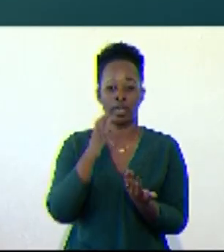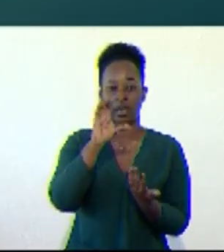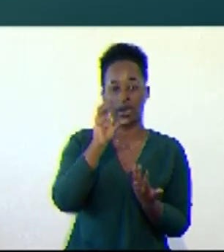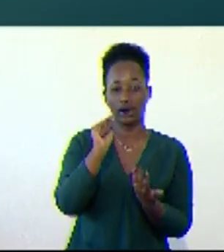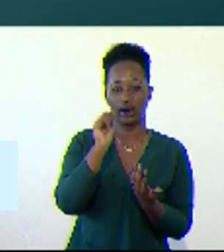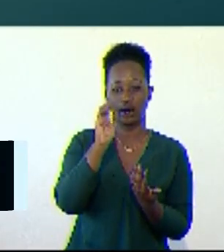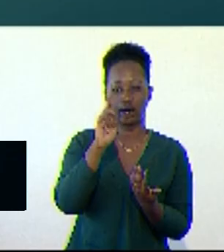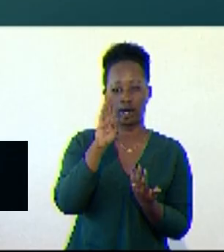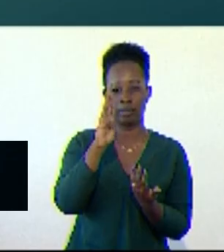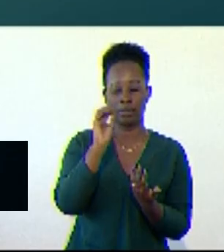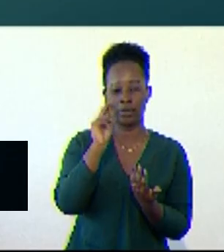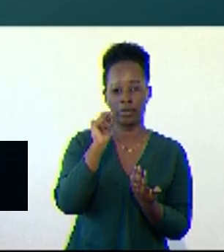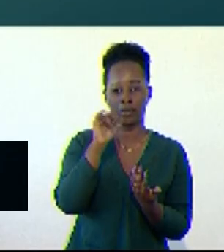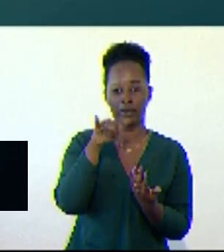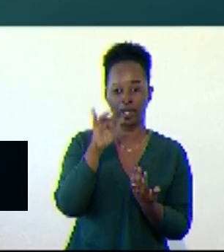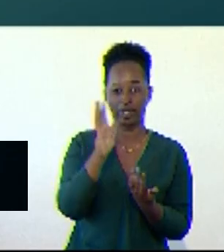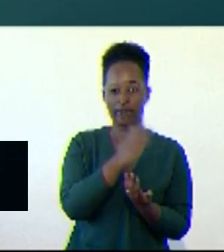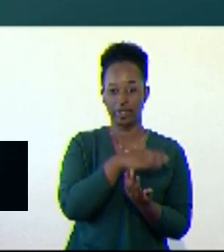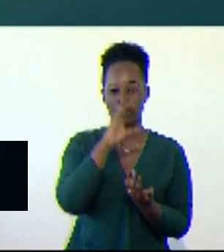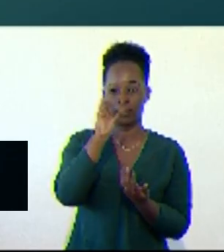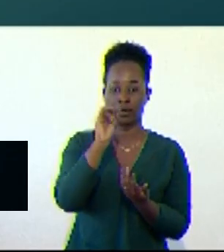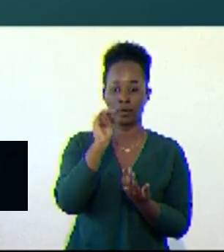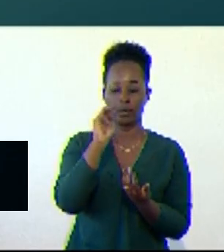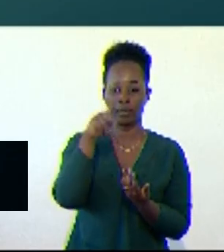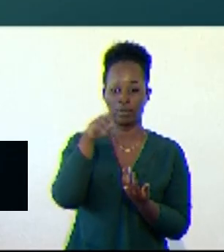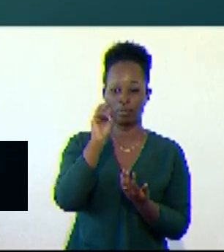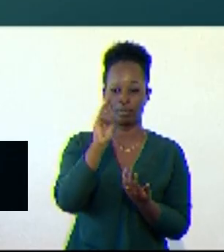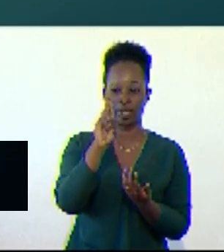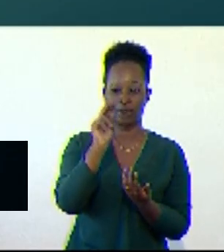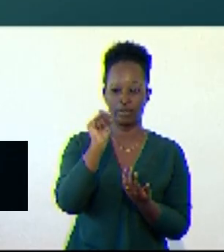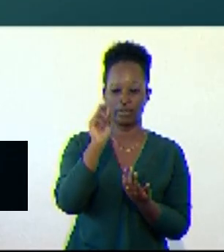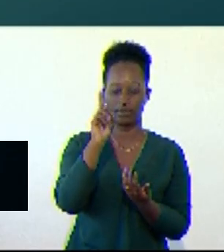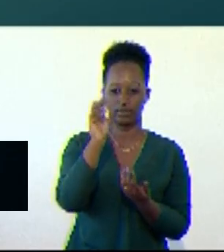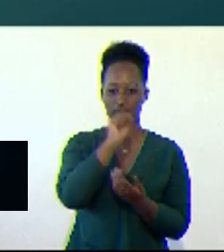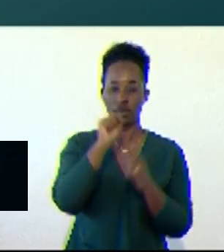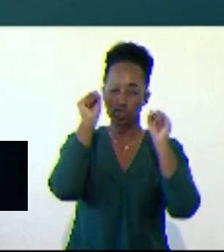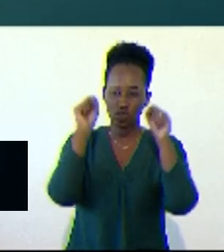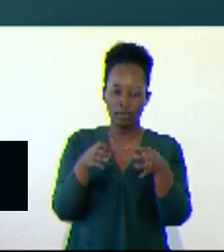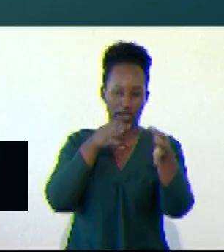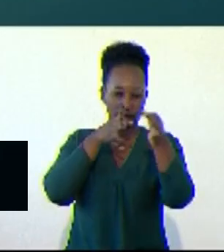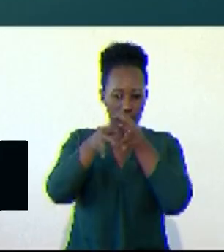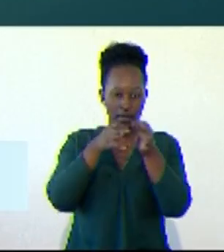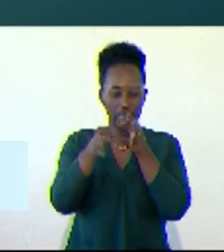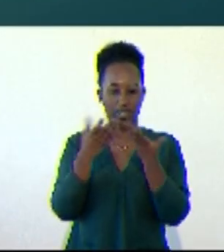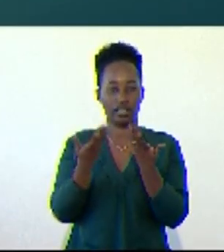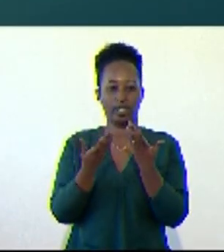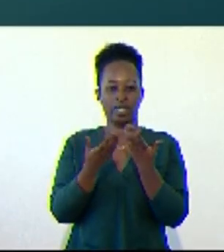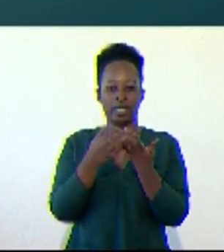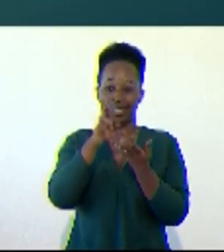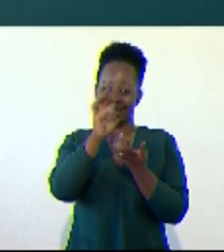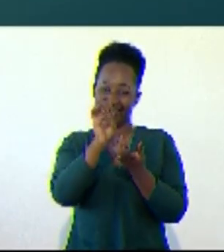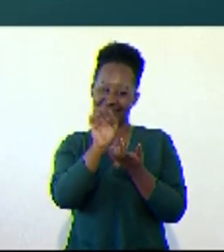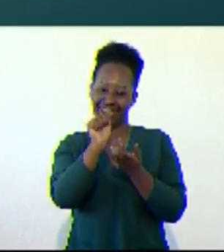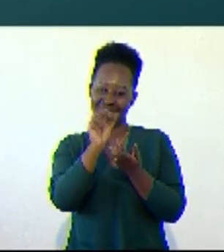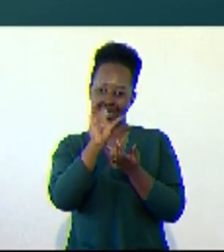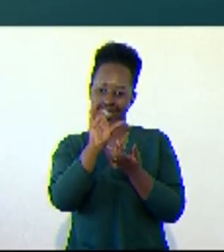first part, you should be able to describe the reactivity of carbonyl compounds. You will